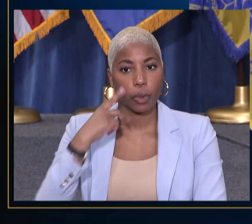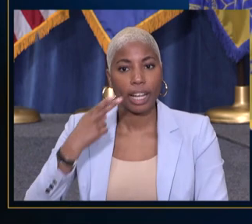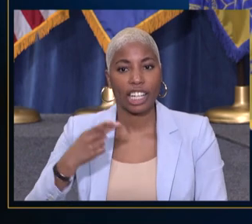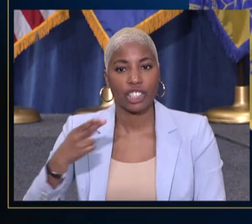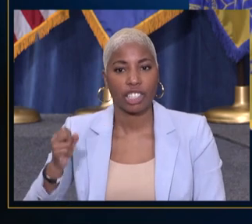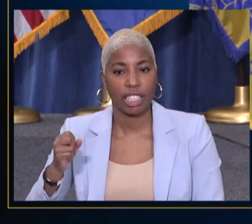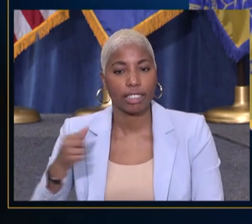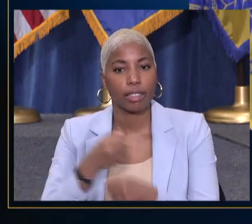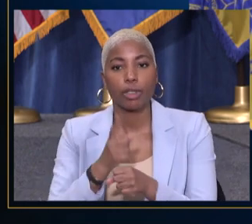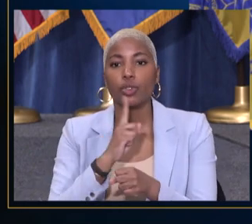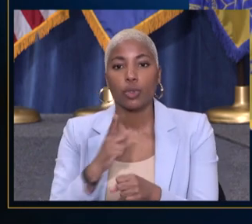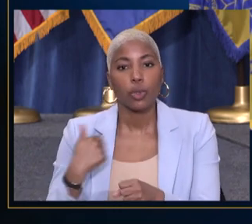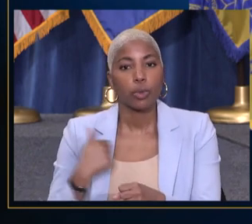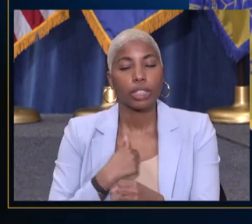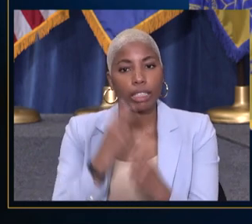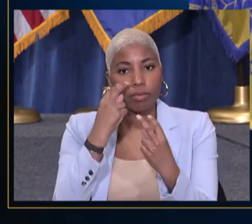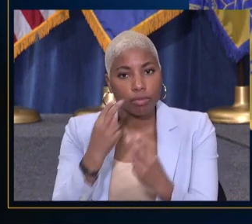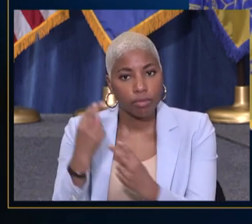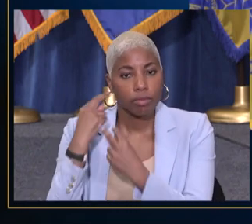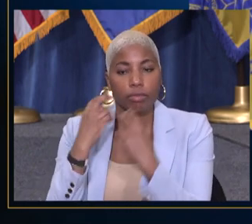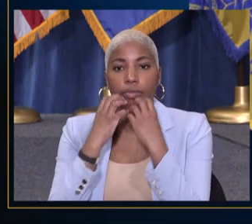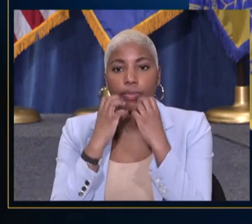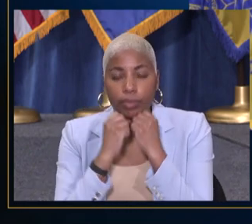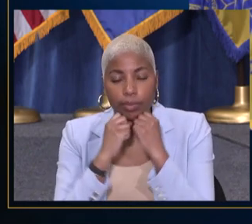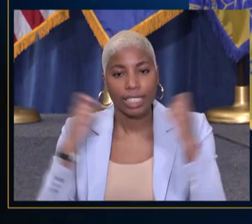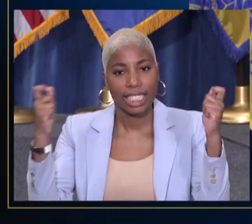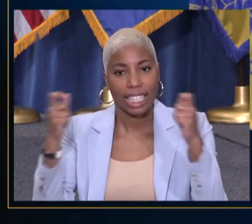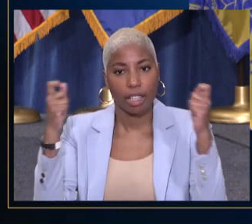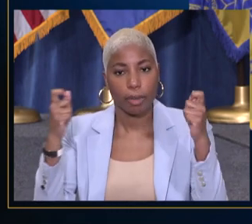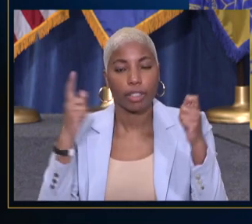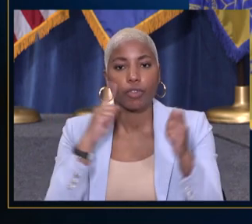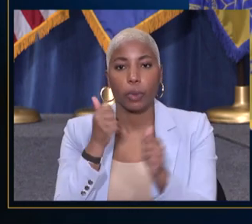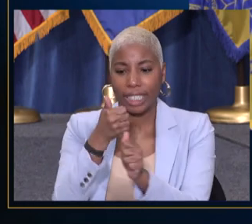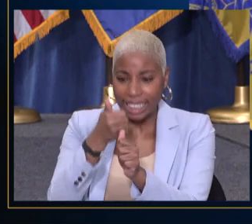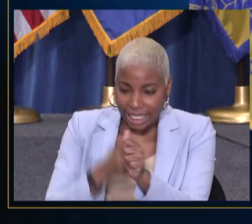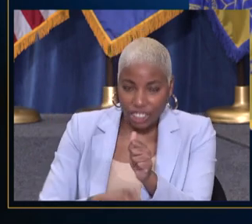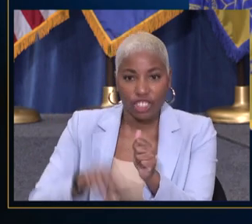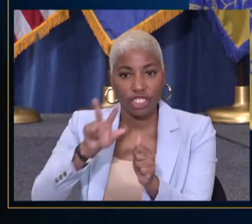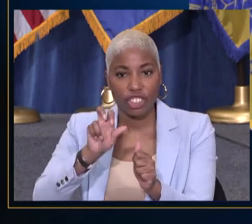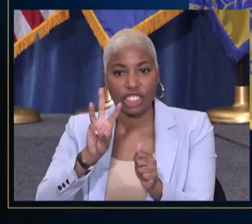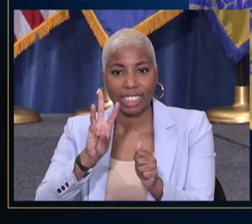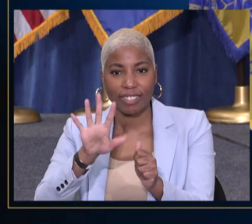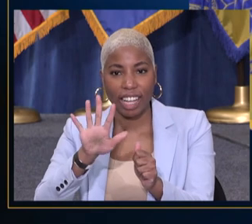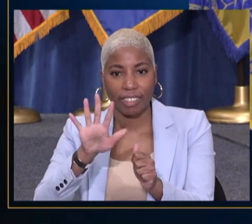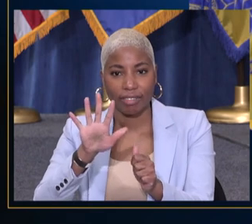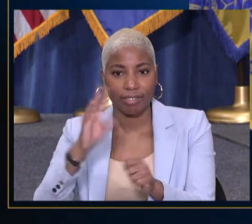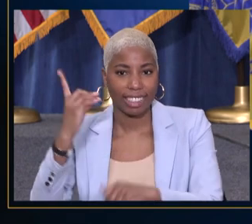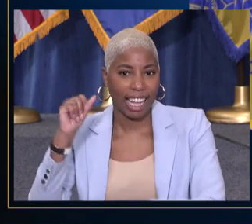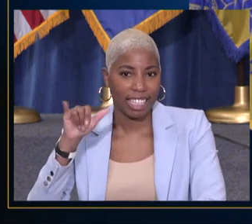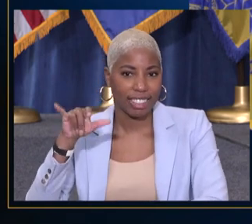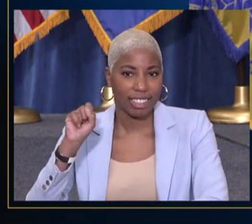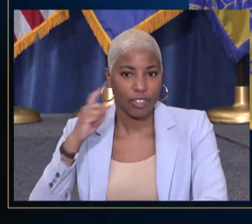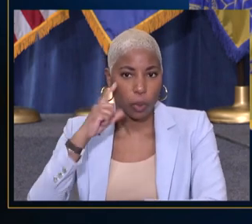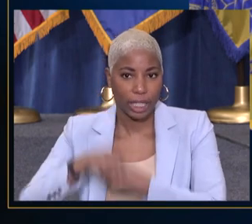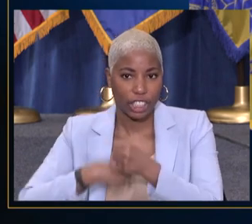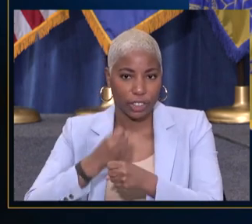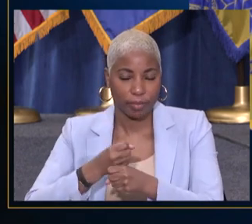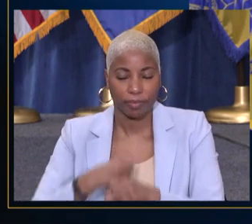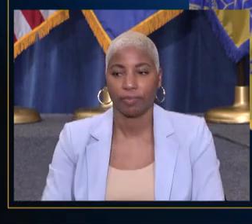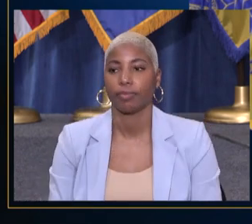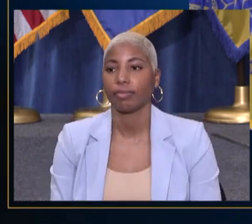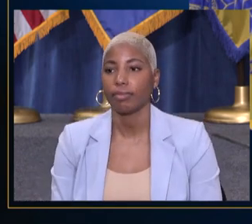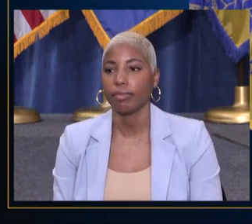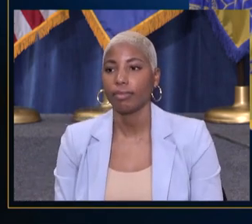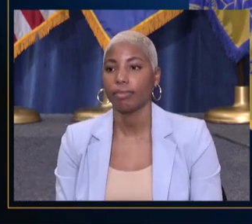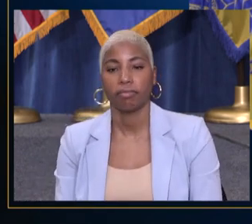remember, not just during a celebration month, but each and every one of the 365 days of the year. I guess I have to say